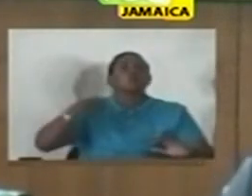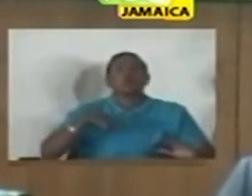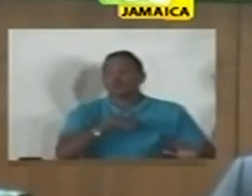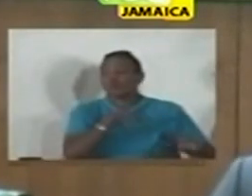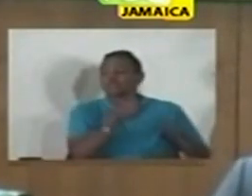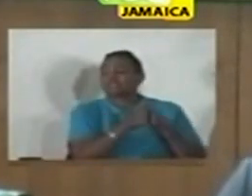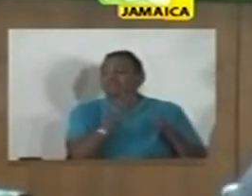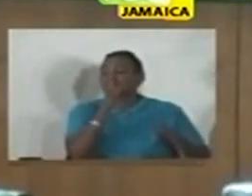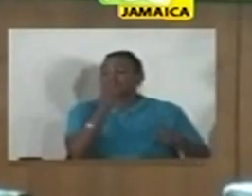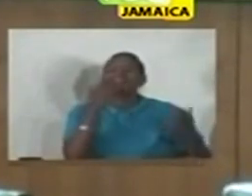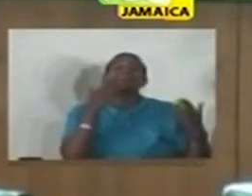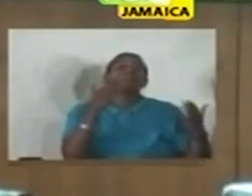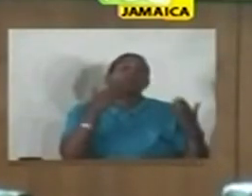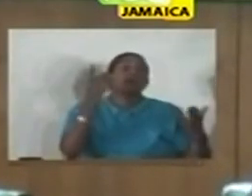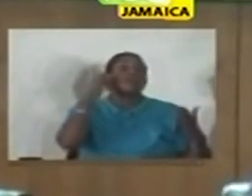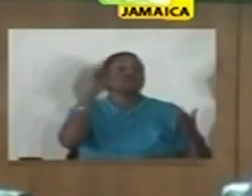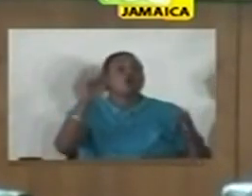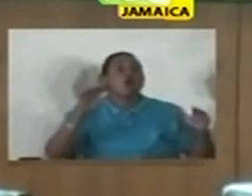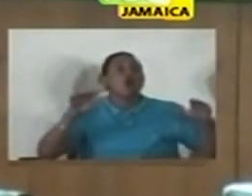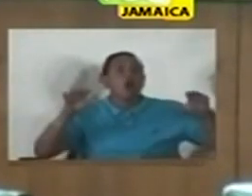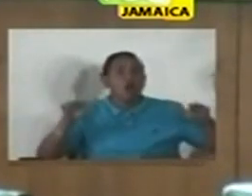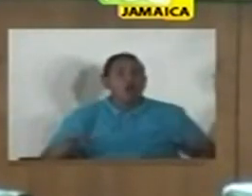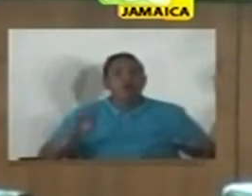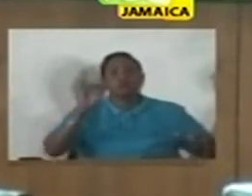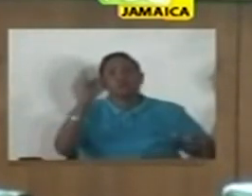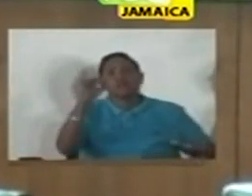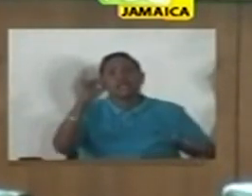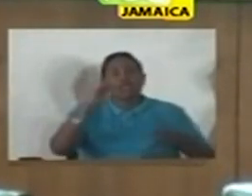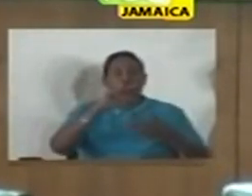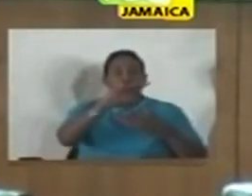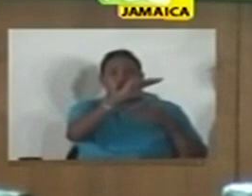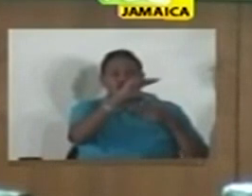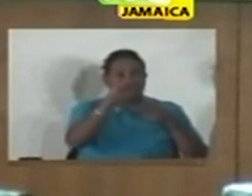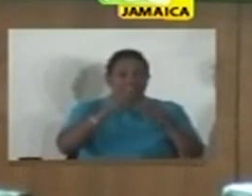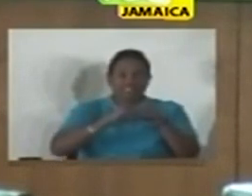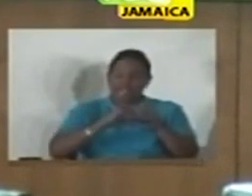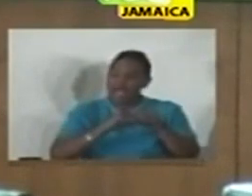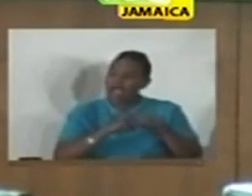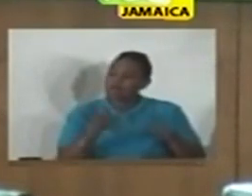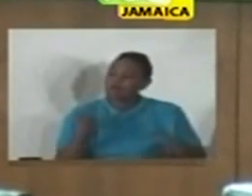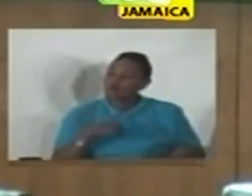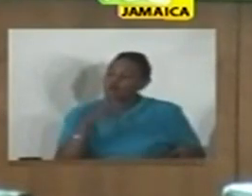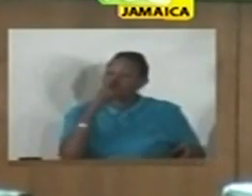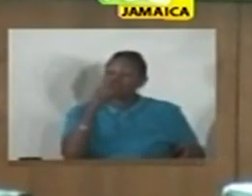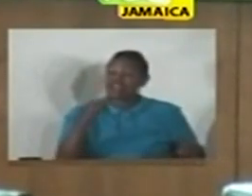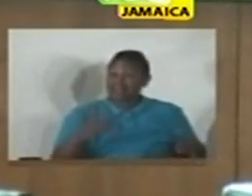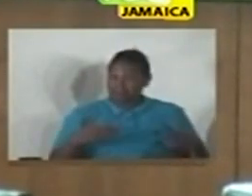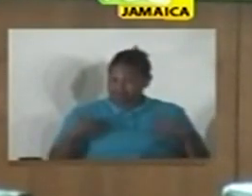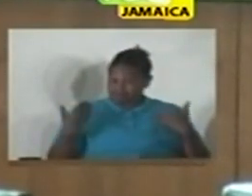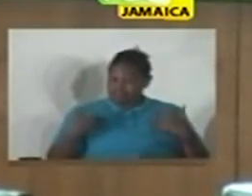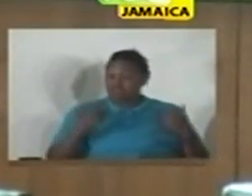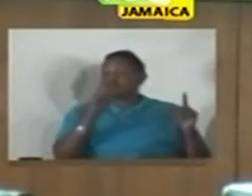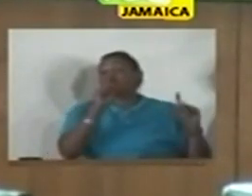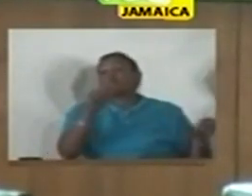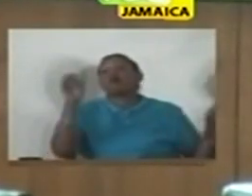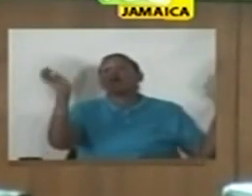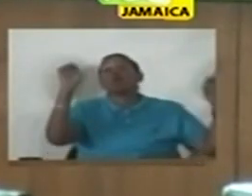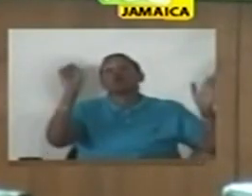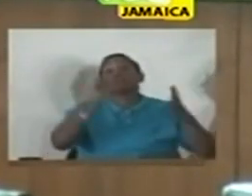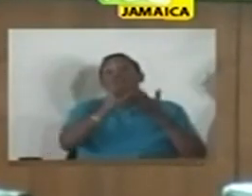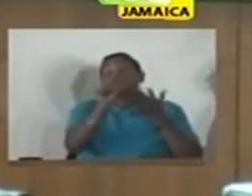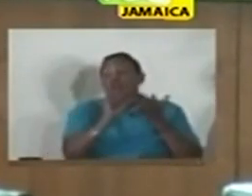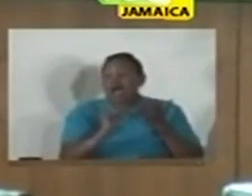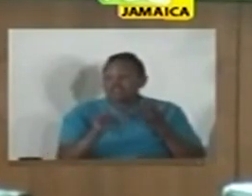are thankful for the relatively calm 2018 hurricane season. We are, however, pleased to report that the emergency grants